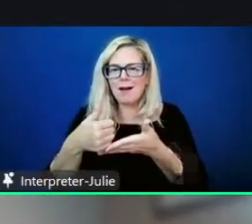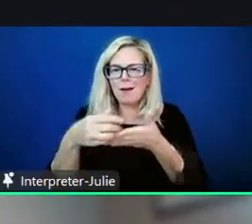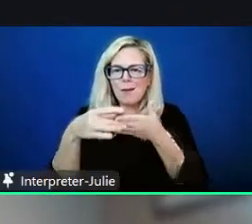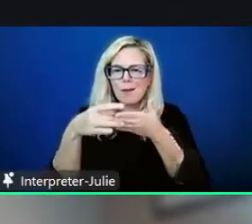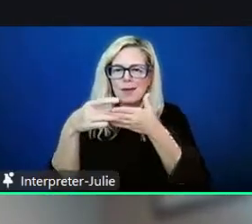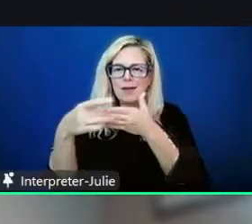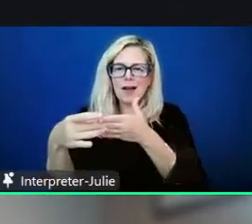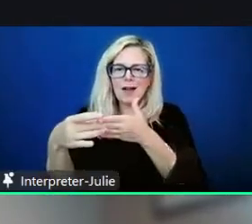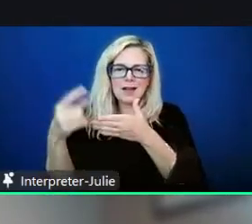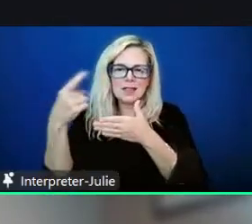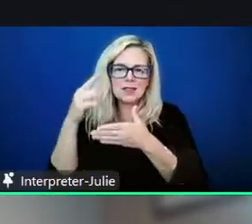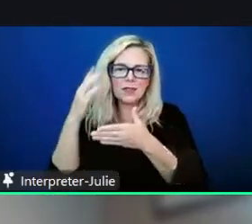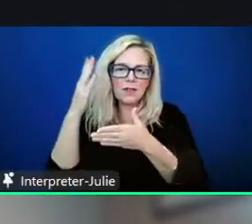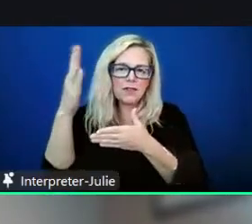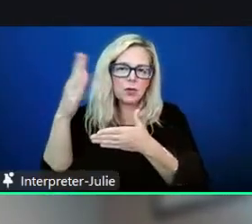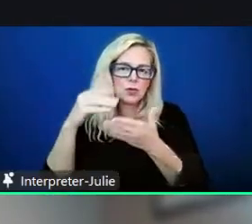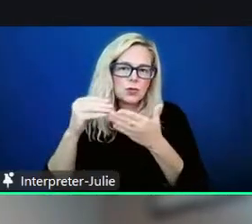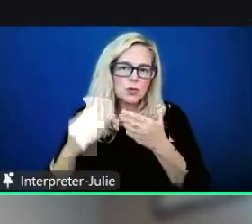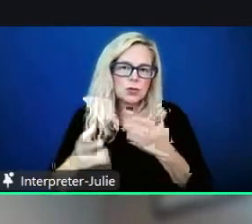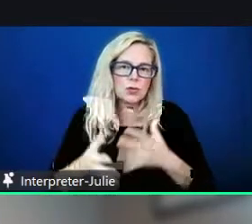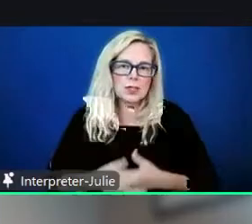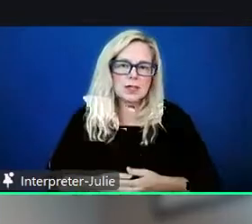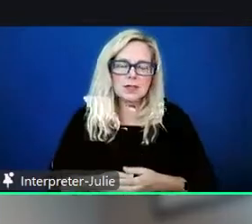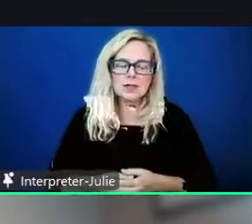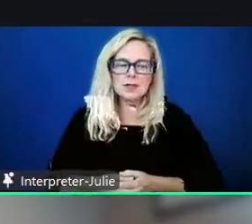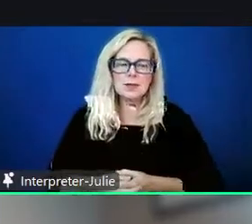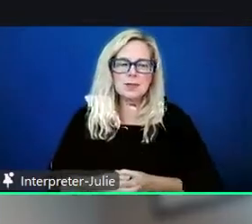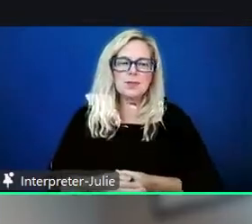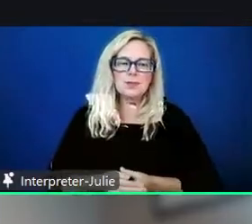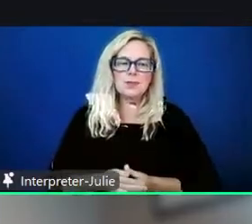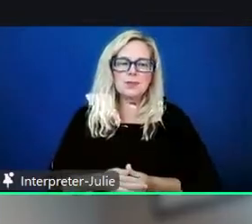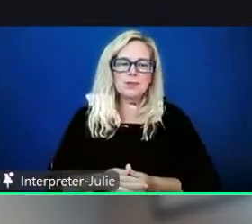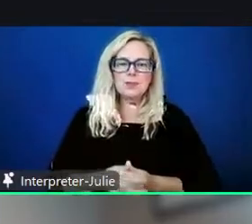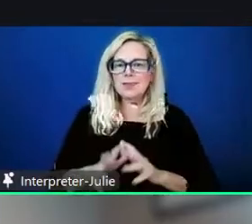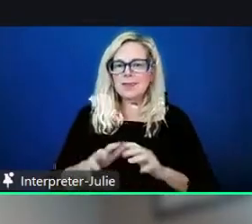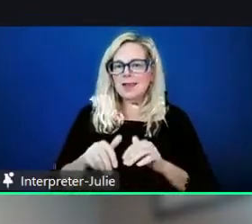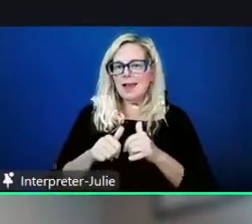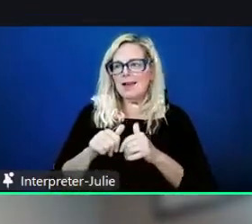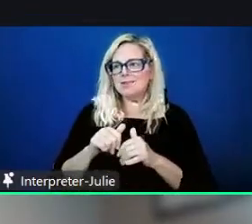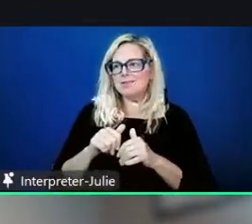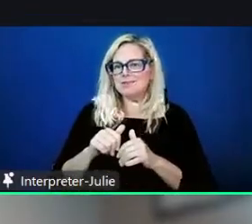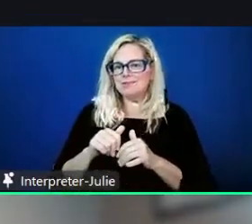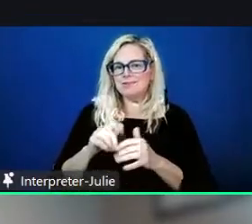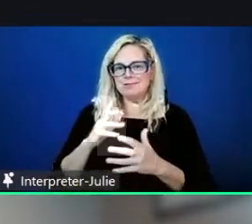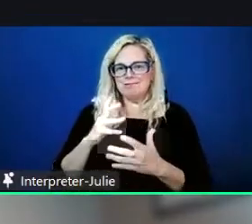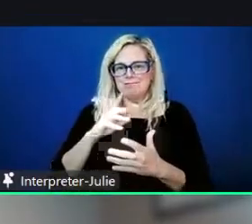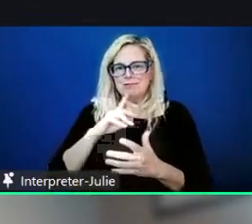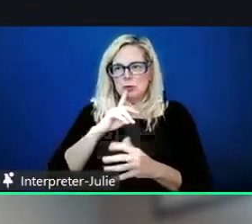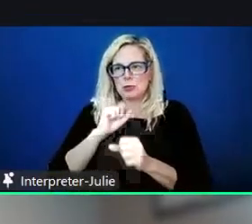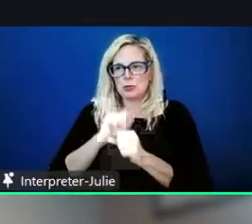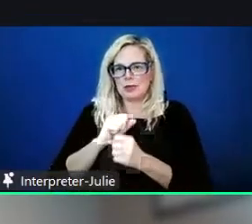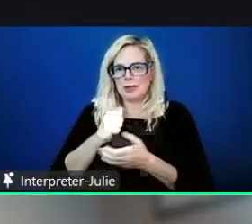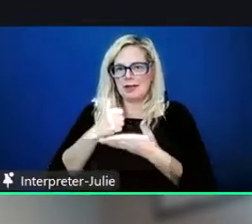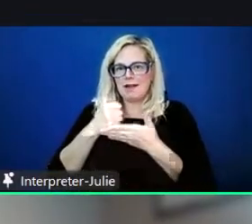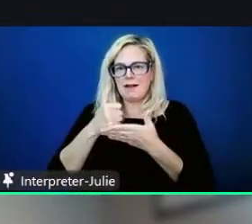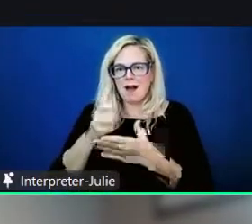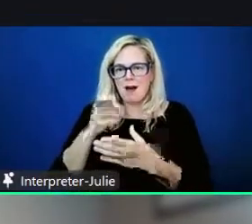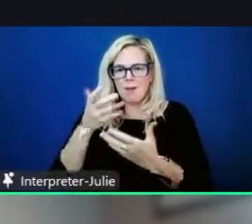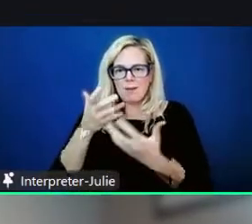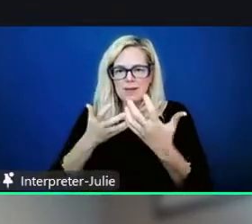future students in terms of how to make accommodations work in clinical settings specific to that school and the rotations